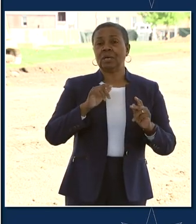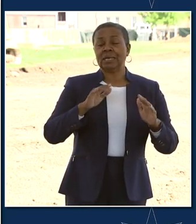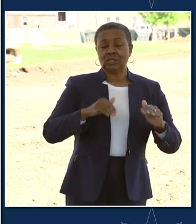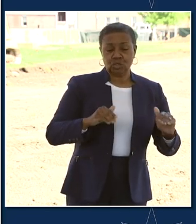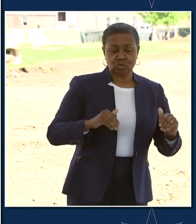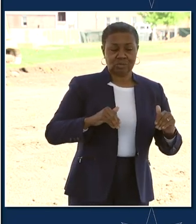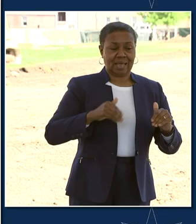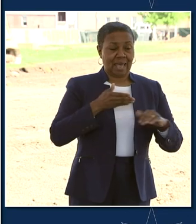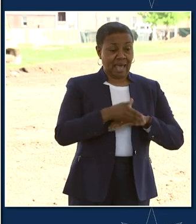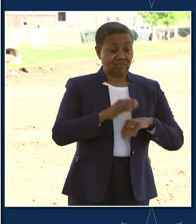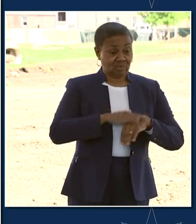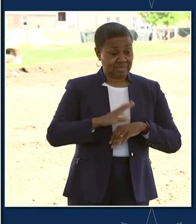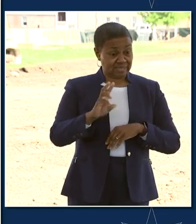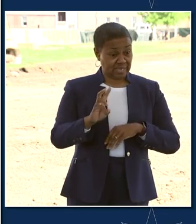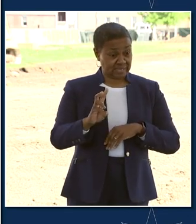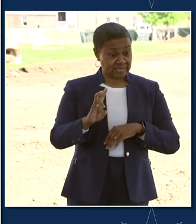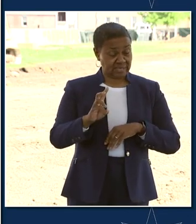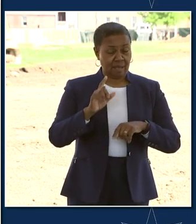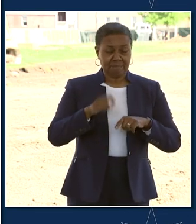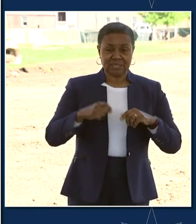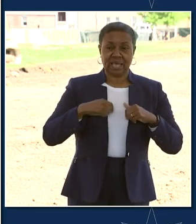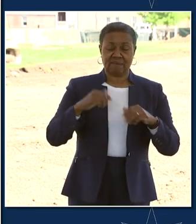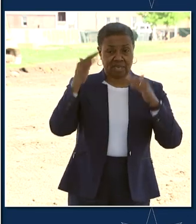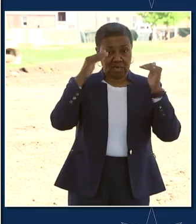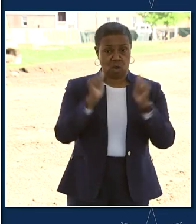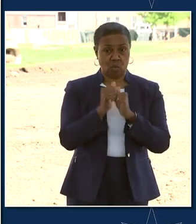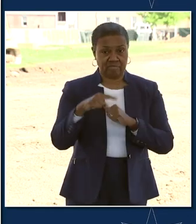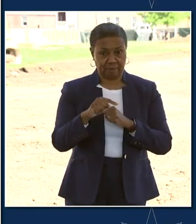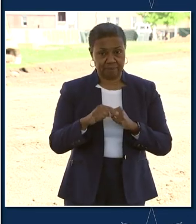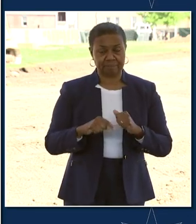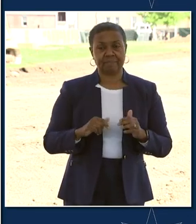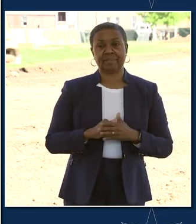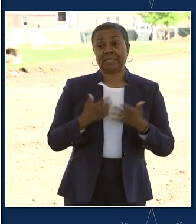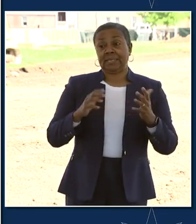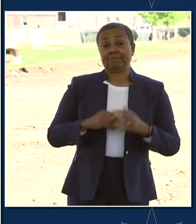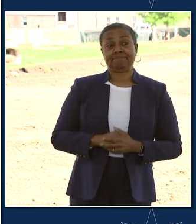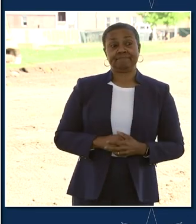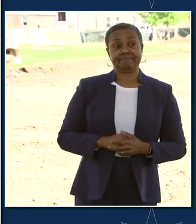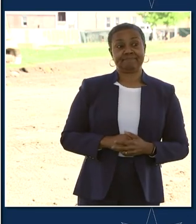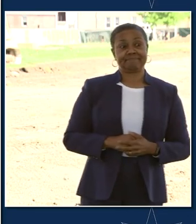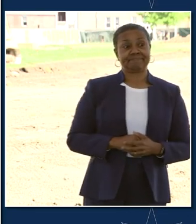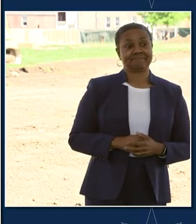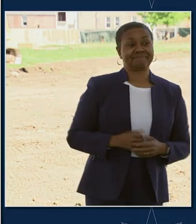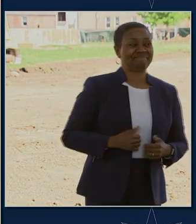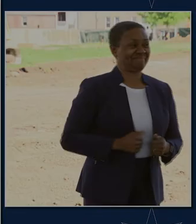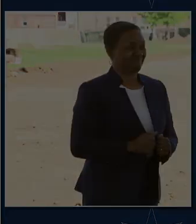after 6 p.m. Thanks a lot, Mayor. Let's wrap, everyone. Have a Thank great you. One.